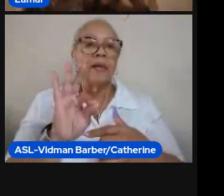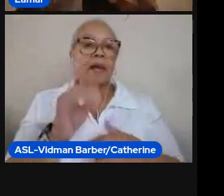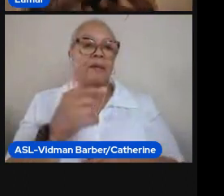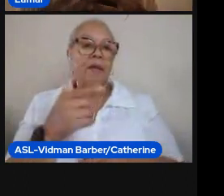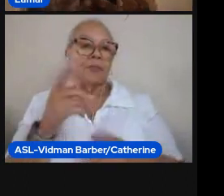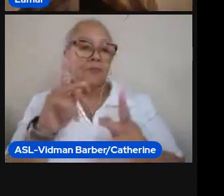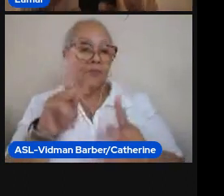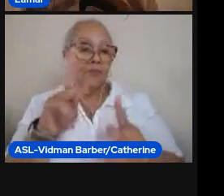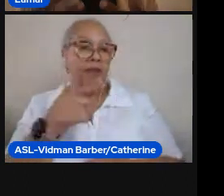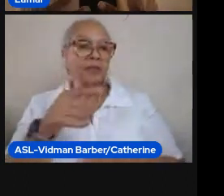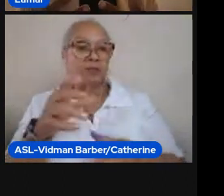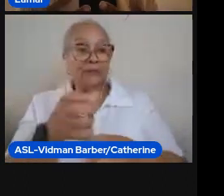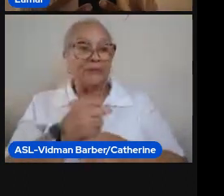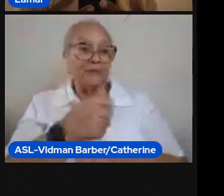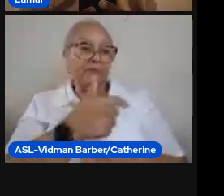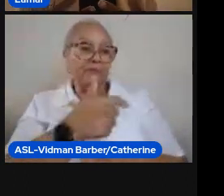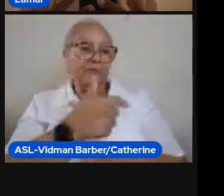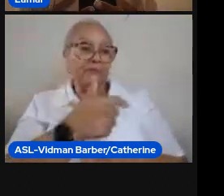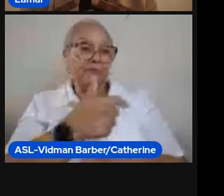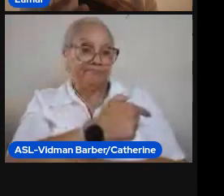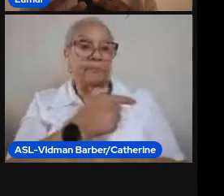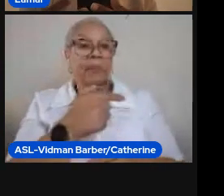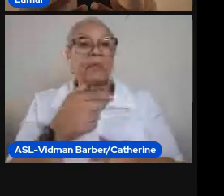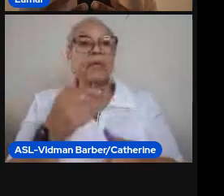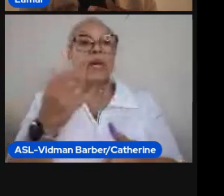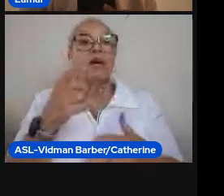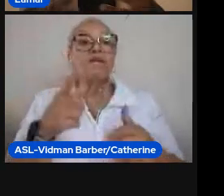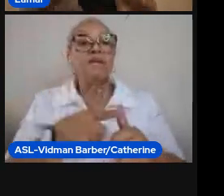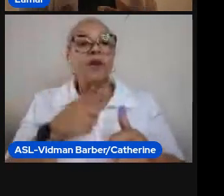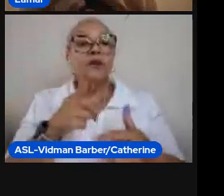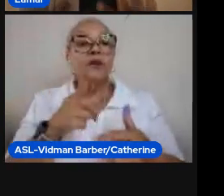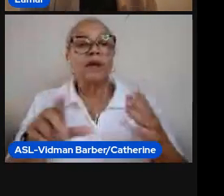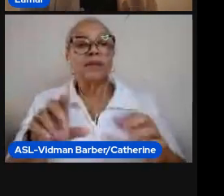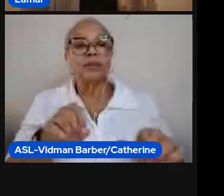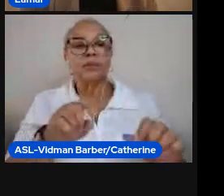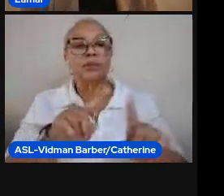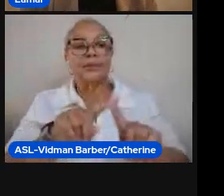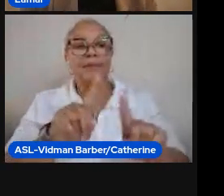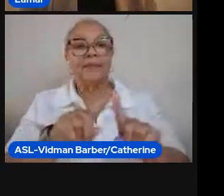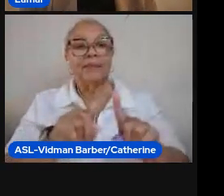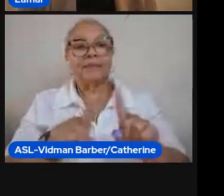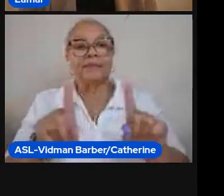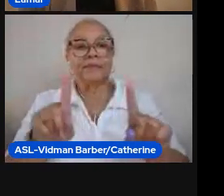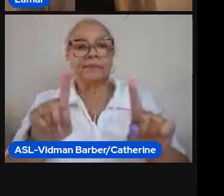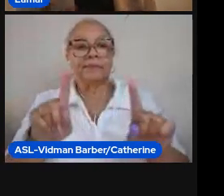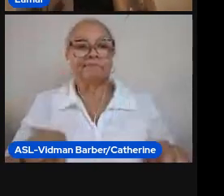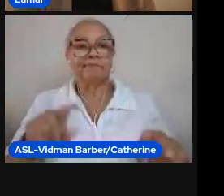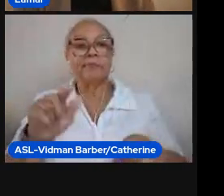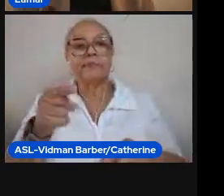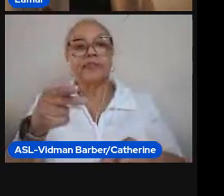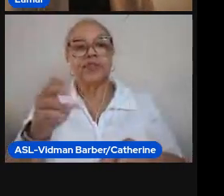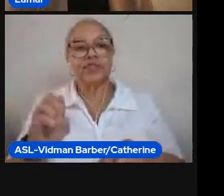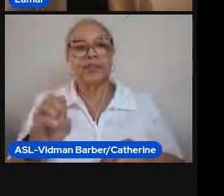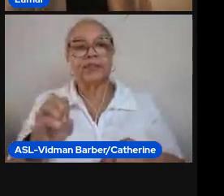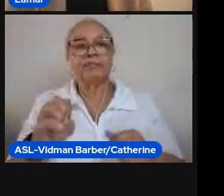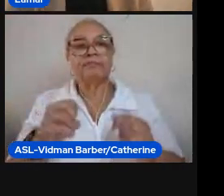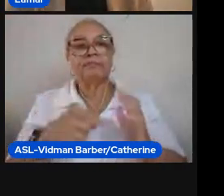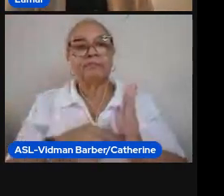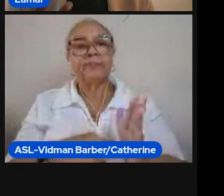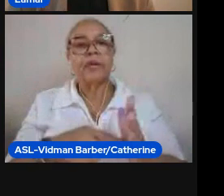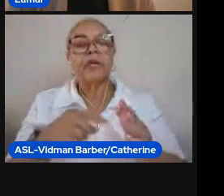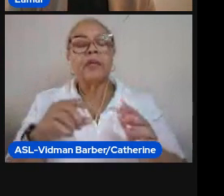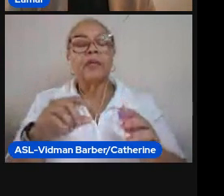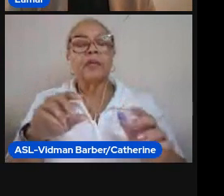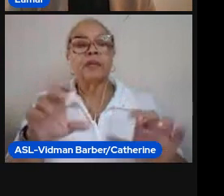of the first things that you have to do is to conduct a differential gene expression. And this is normally done by